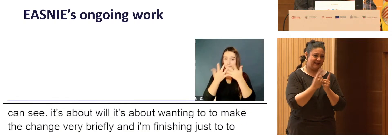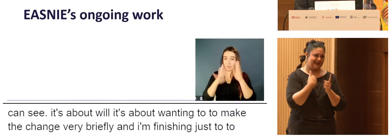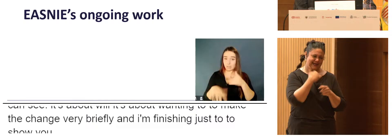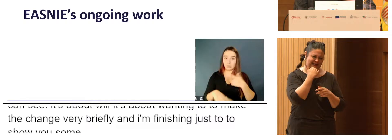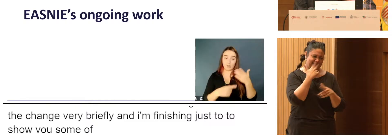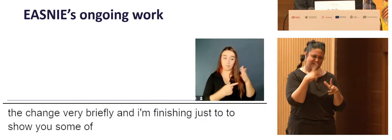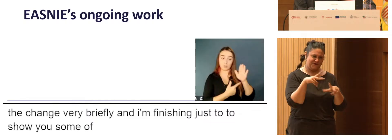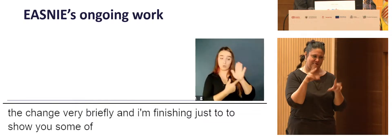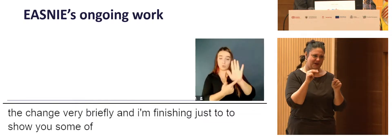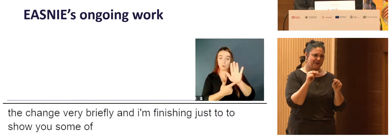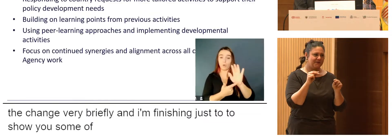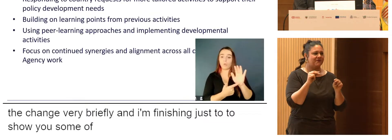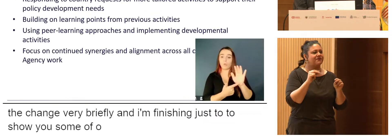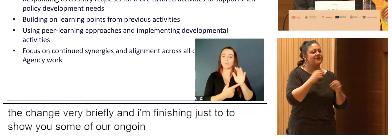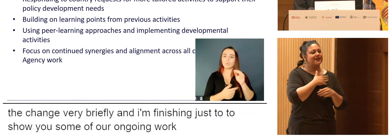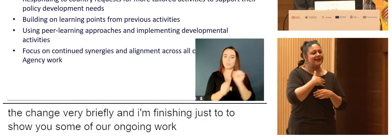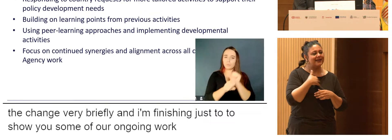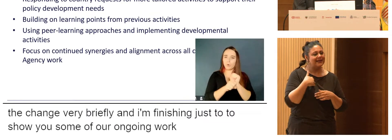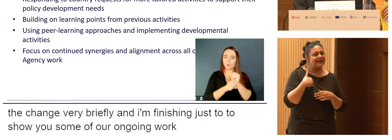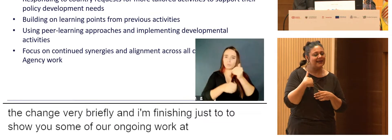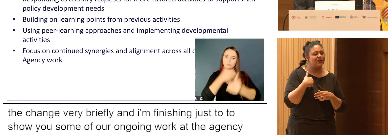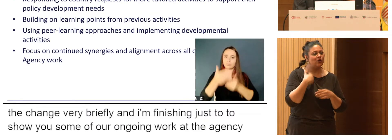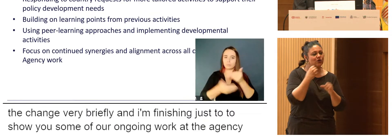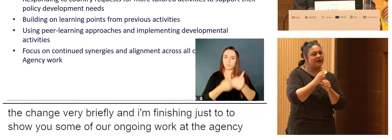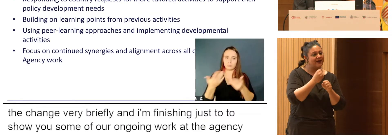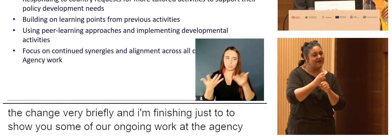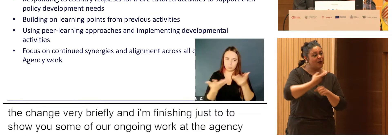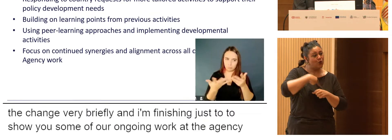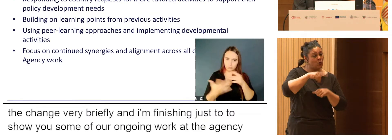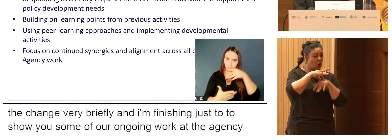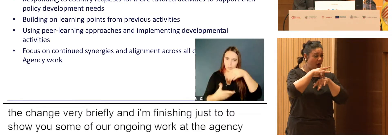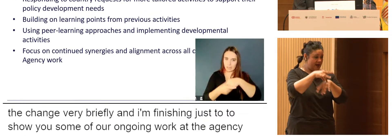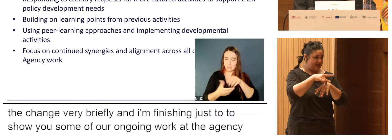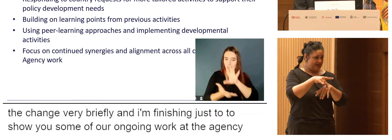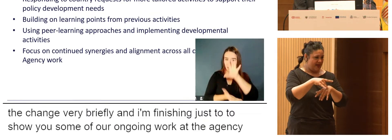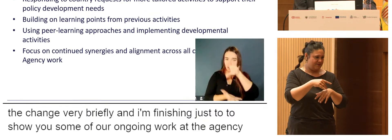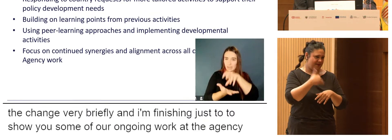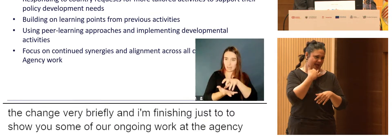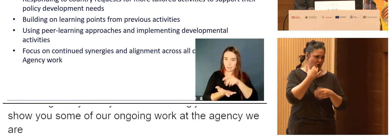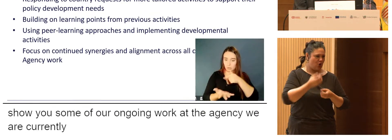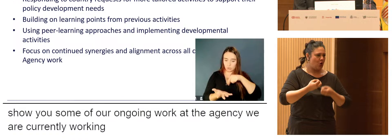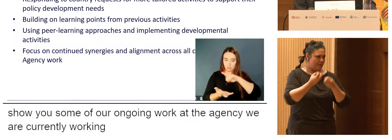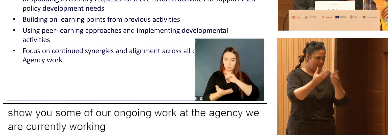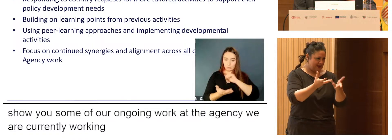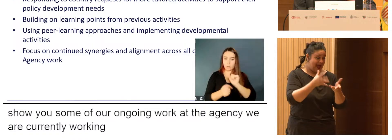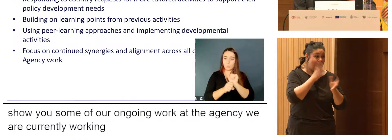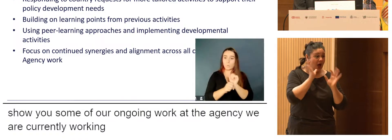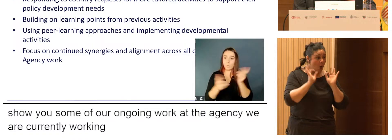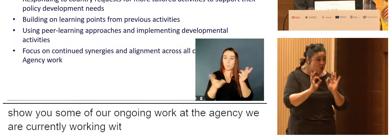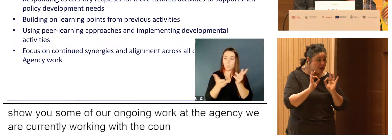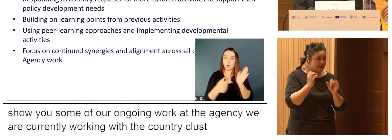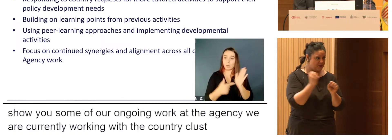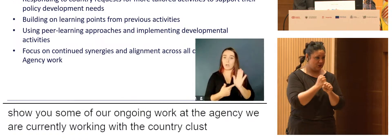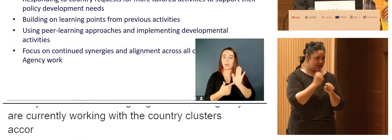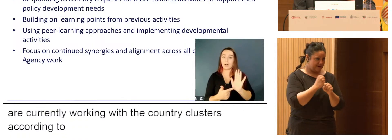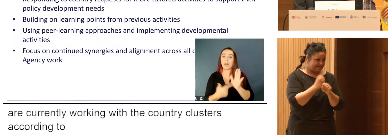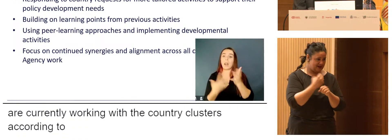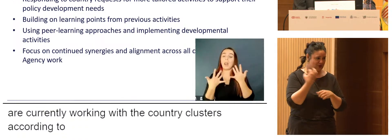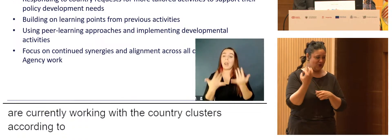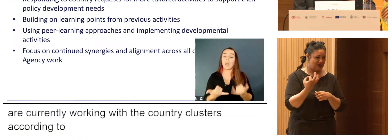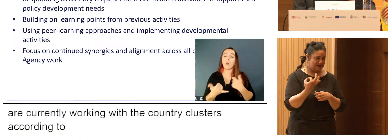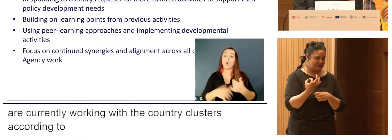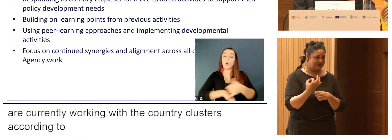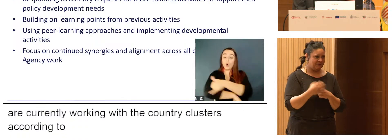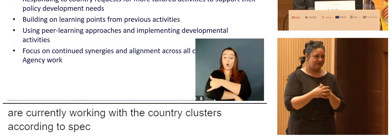our ongoing work at the agency. We are currently working with the country clusters according to specific